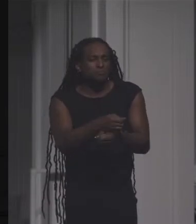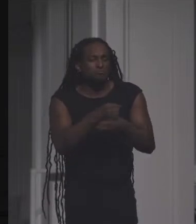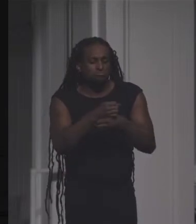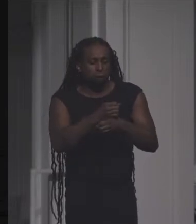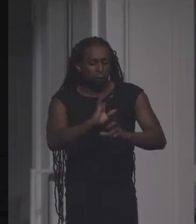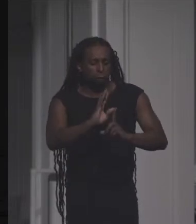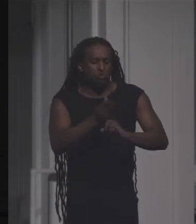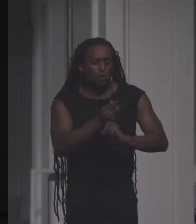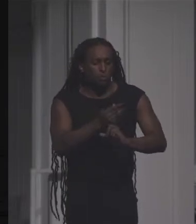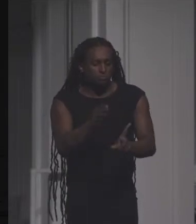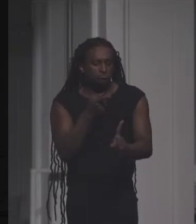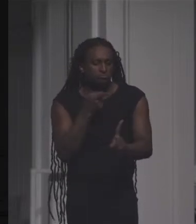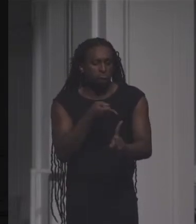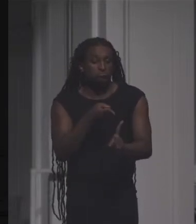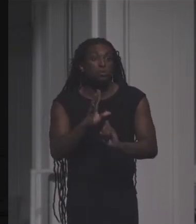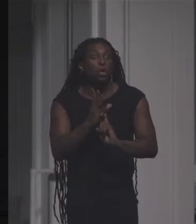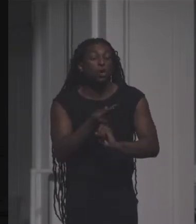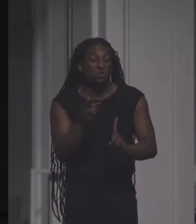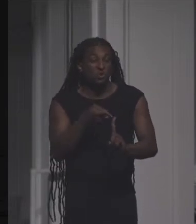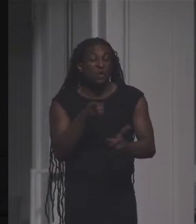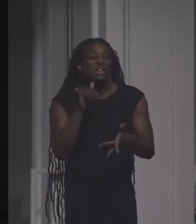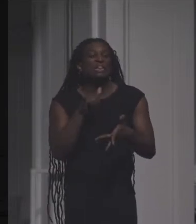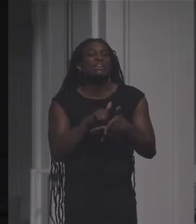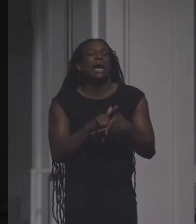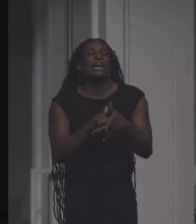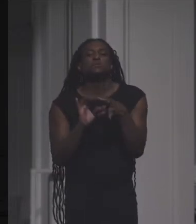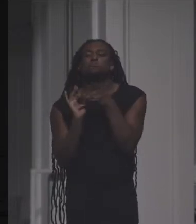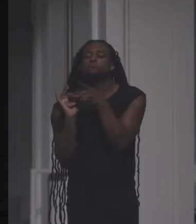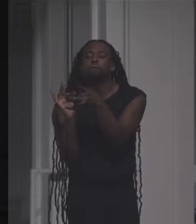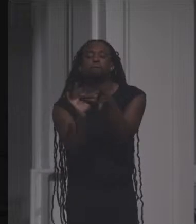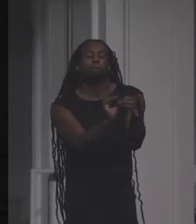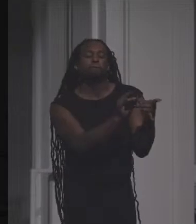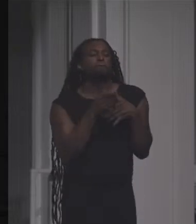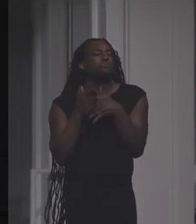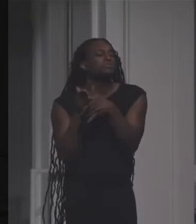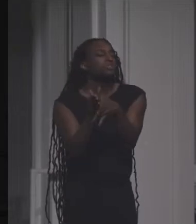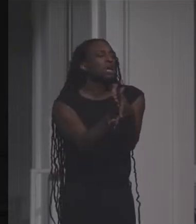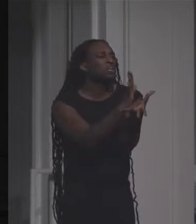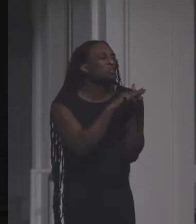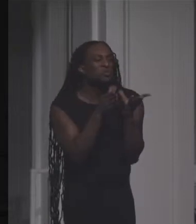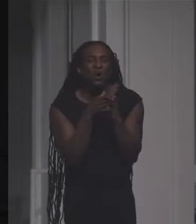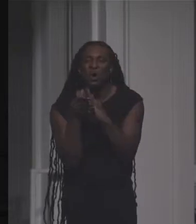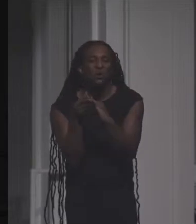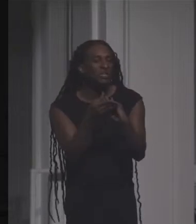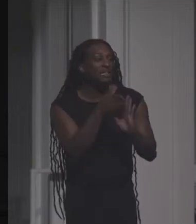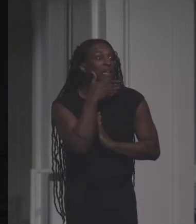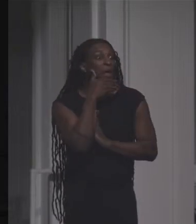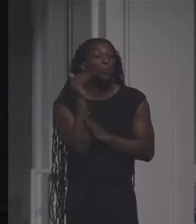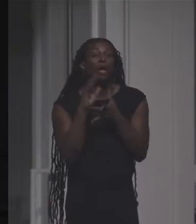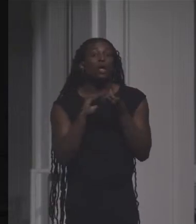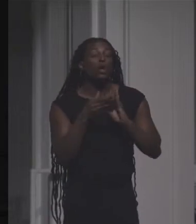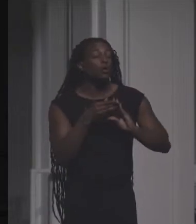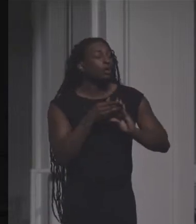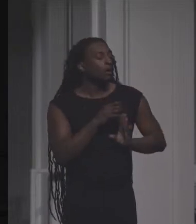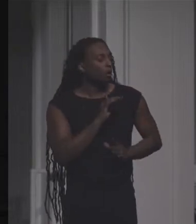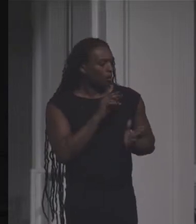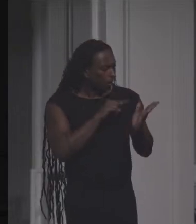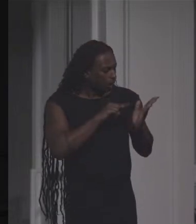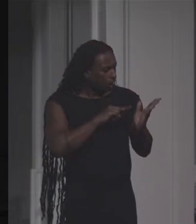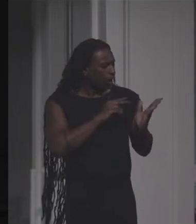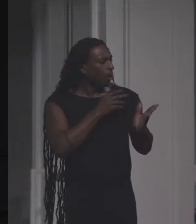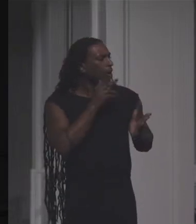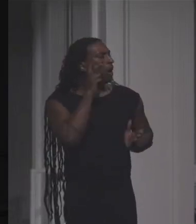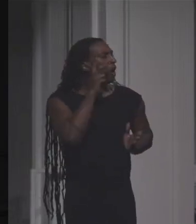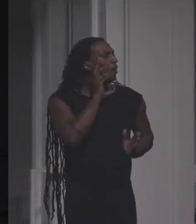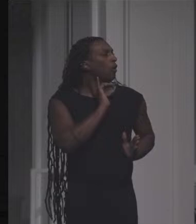is the shared story of who we are. The best stories are These empathy connectors, they show us